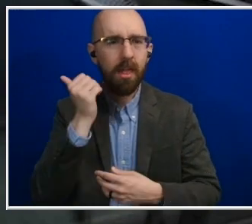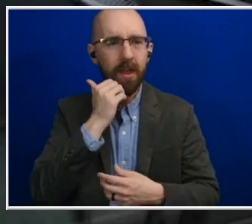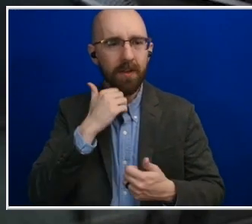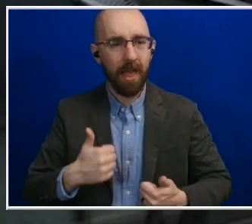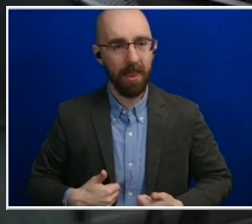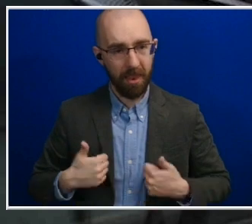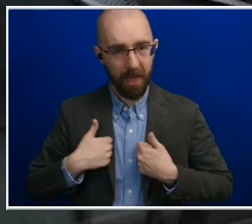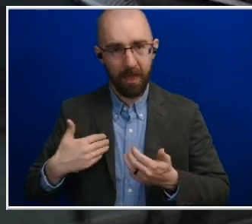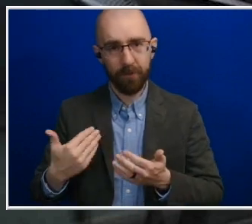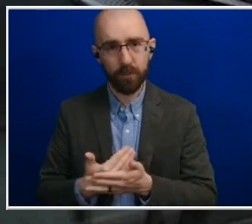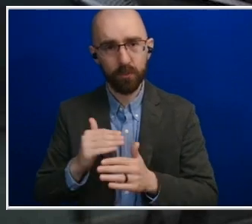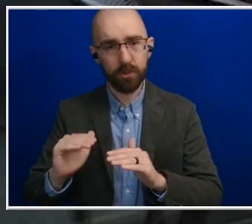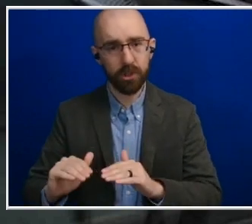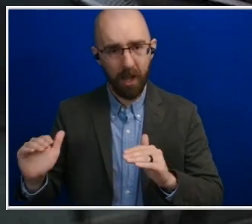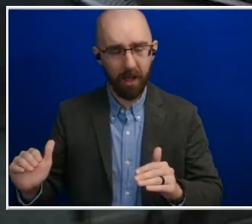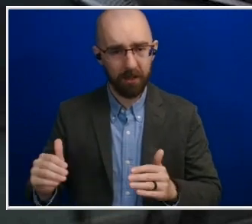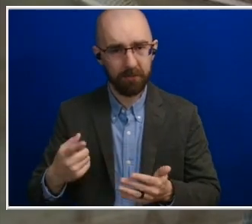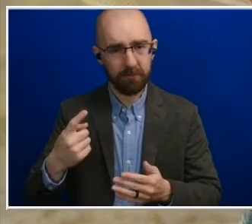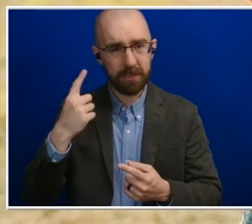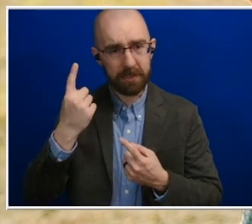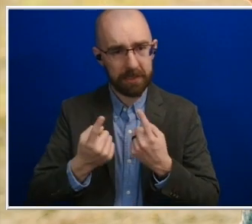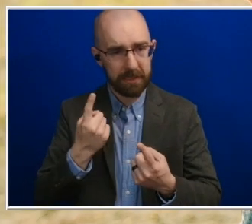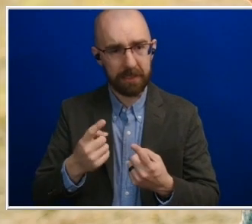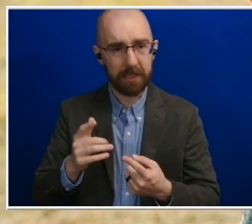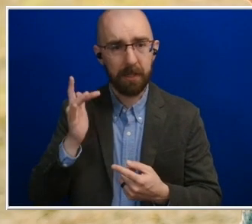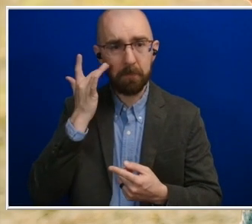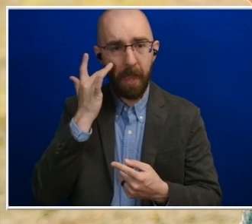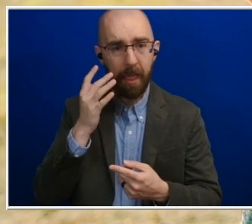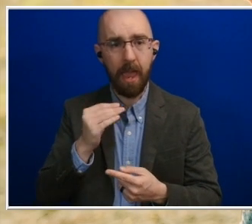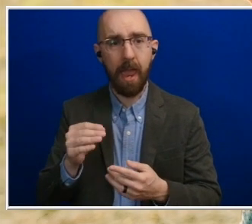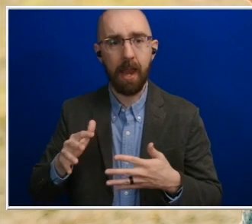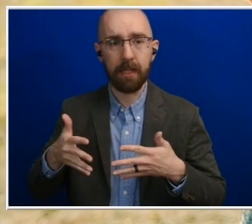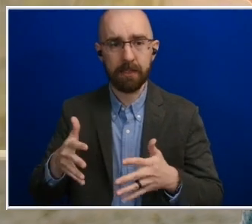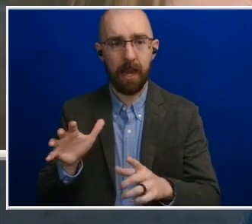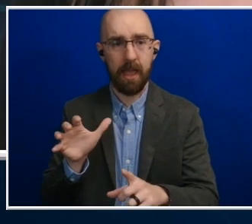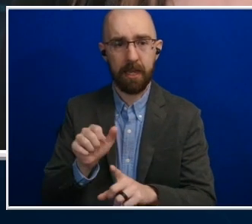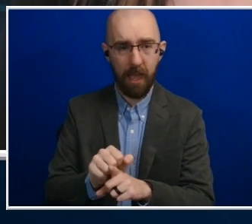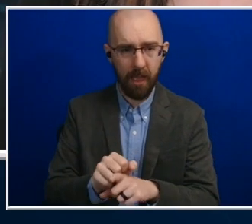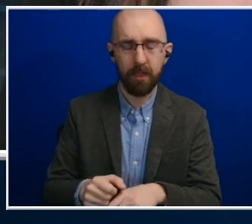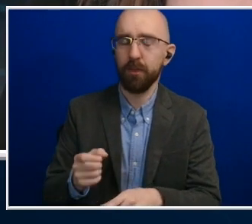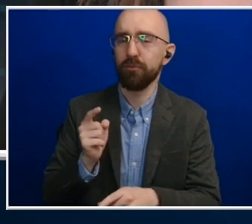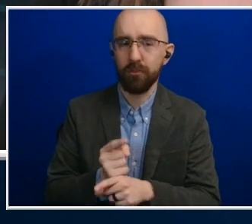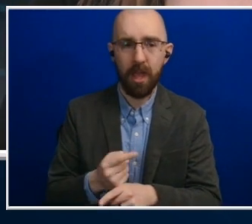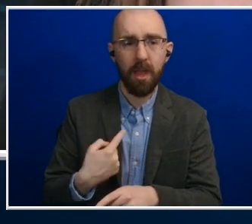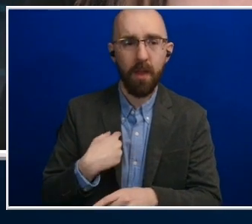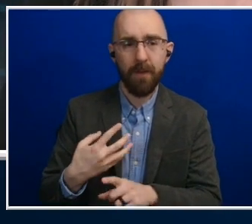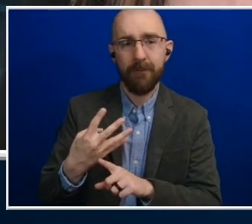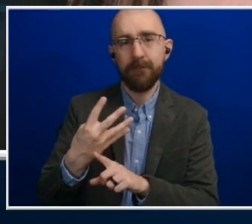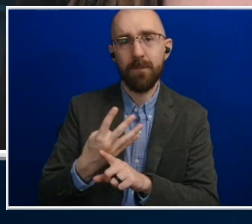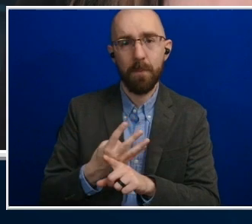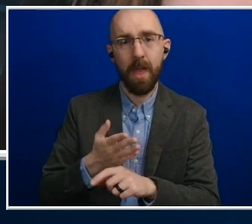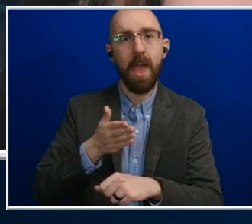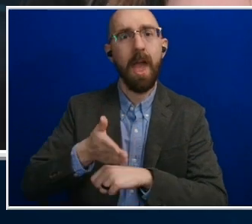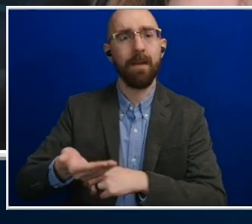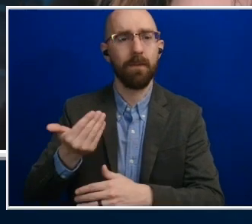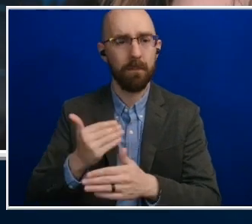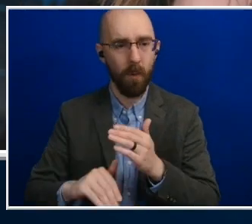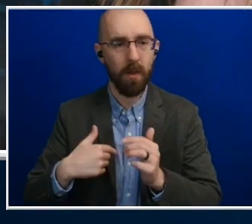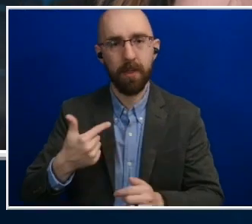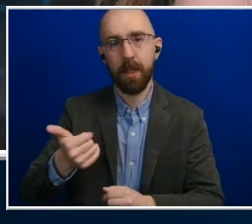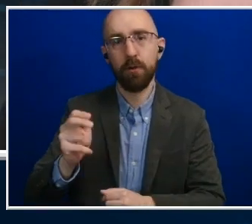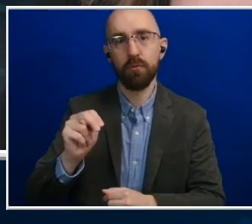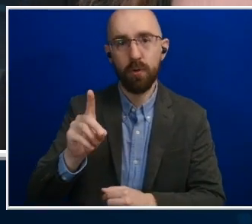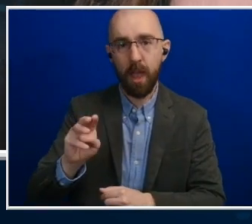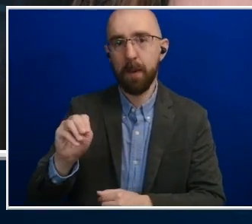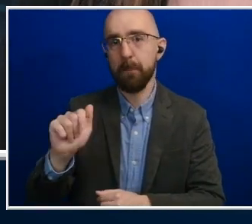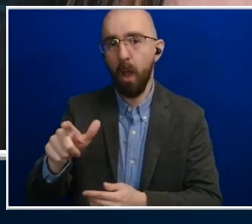these, what you were thinking were panic and anxiety attacks? Right. So I was about 4 months postpartum when I had my grand mal seizure that actually ultimately led